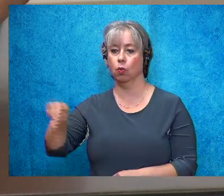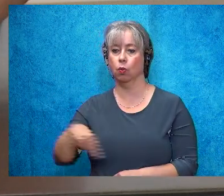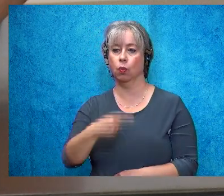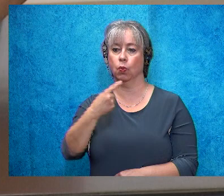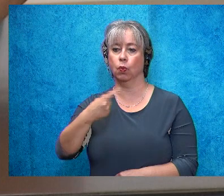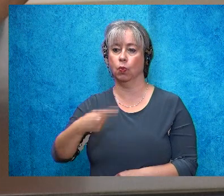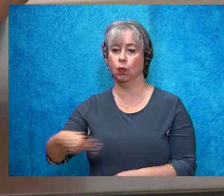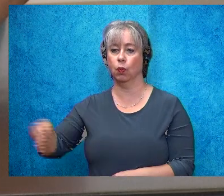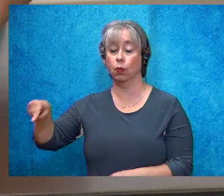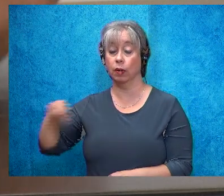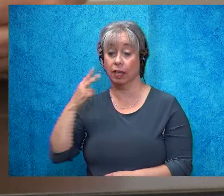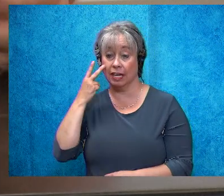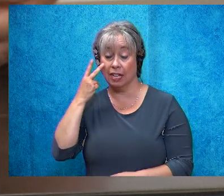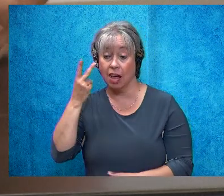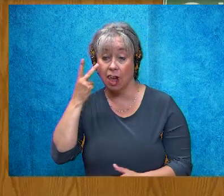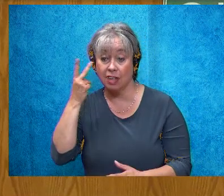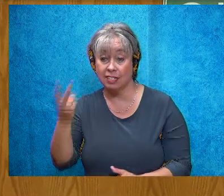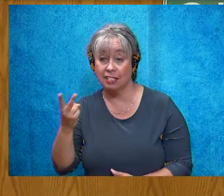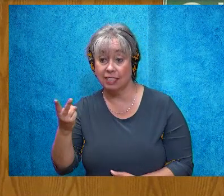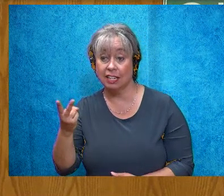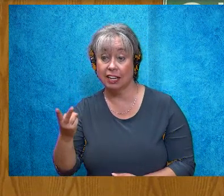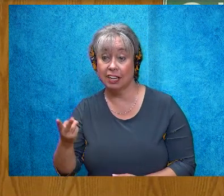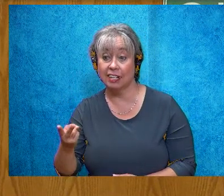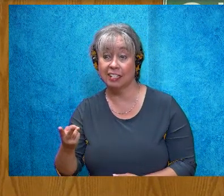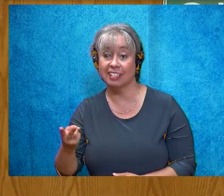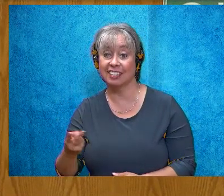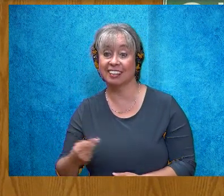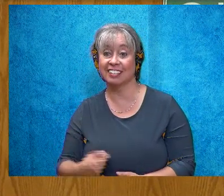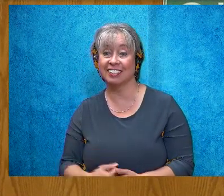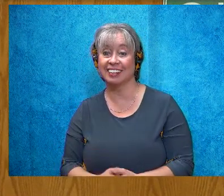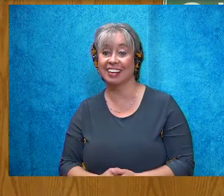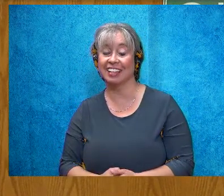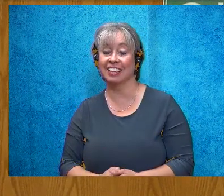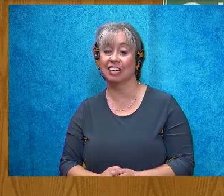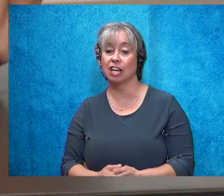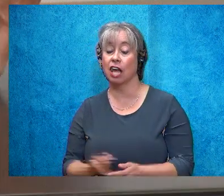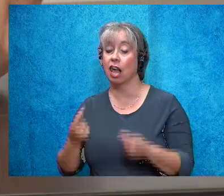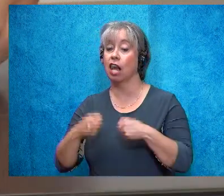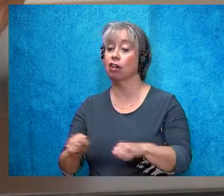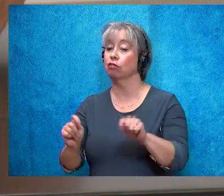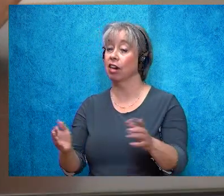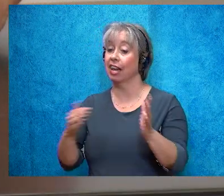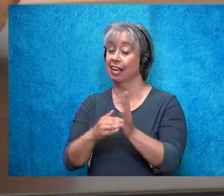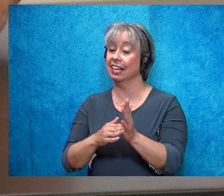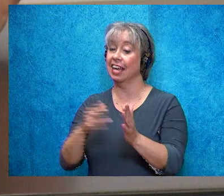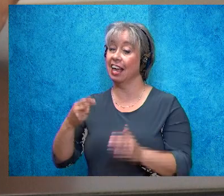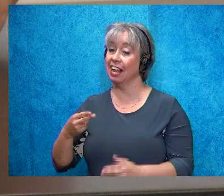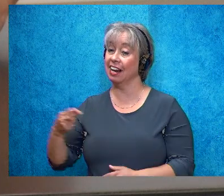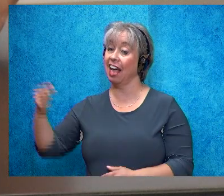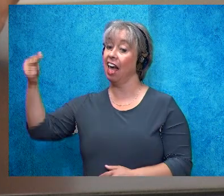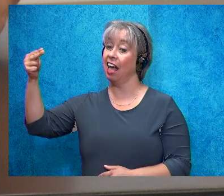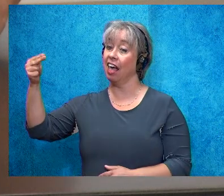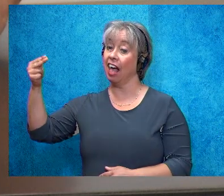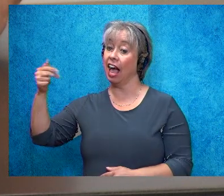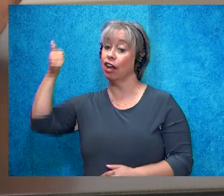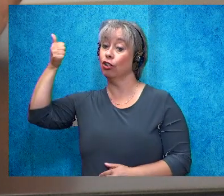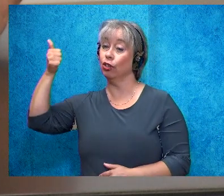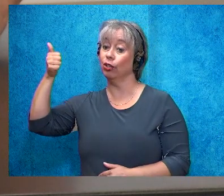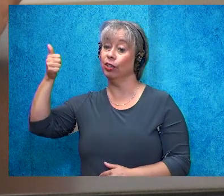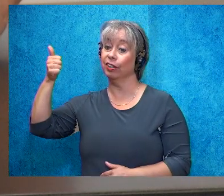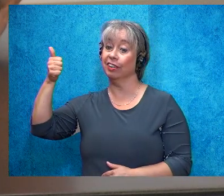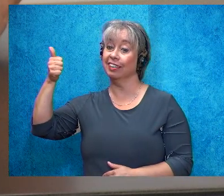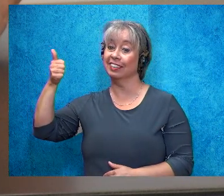Did you see that? How about if I lift this one a little bit higher? Does this one go higher?